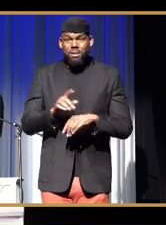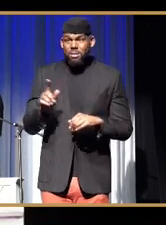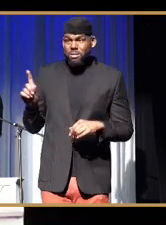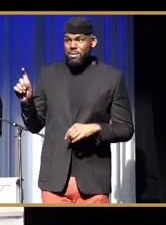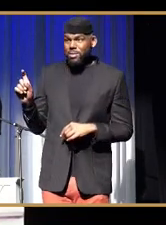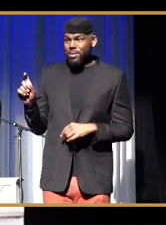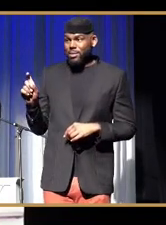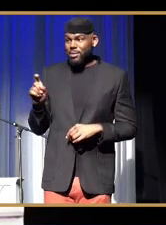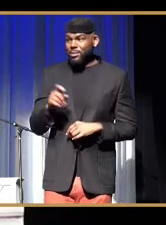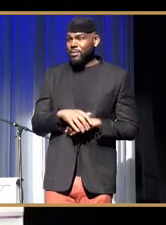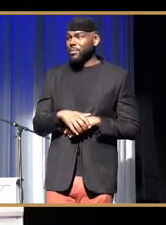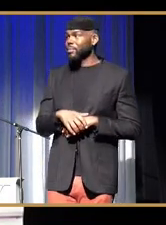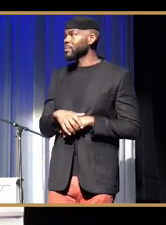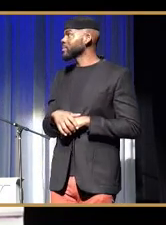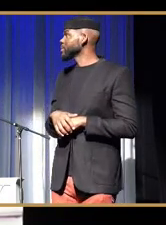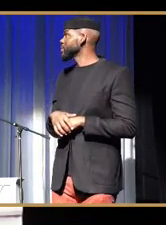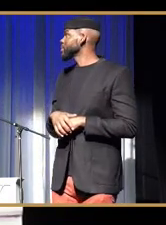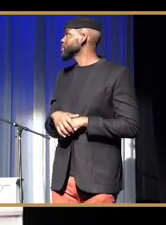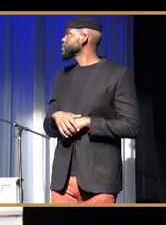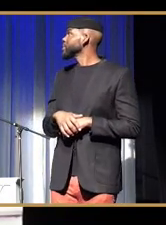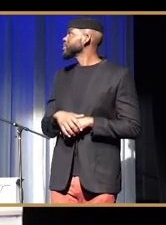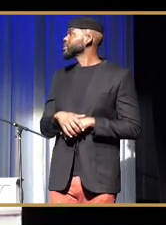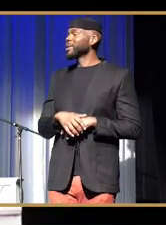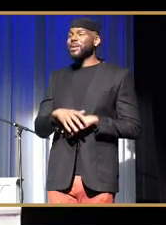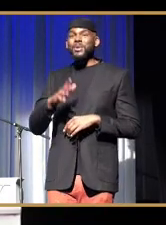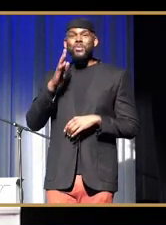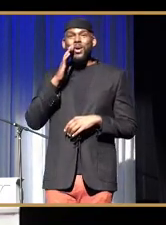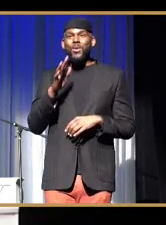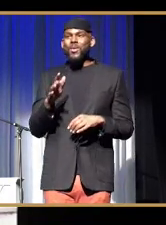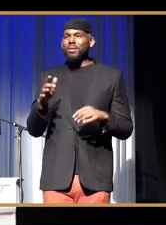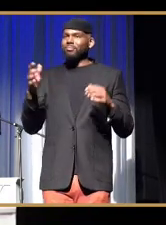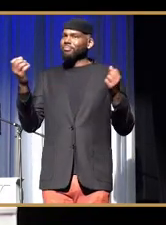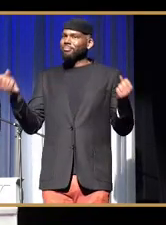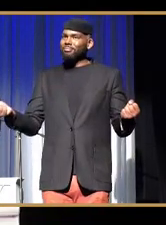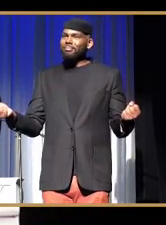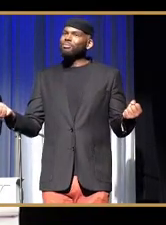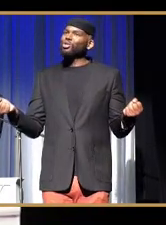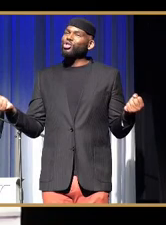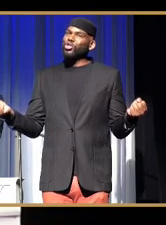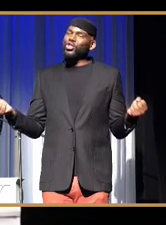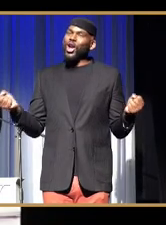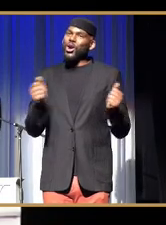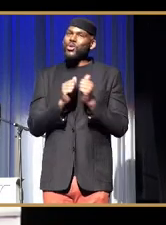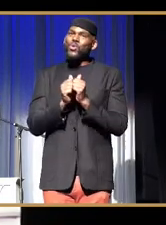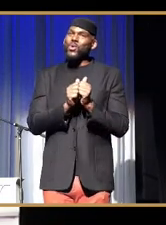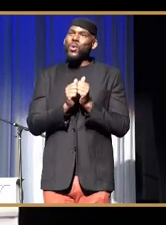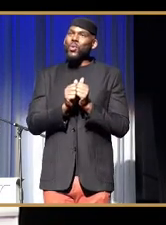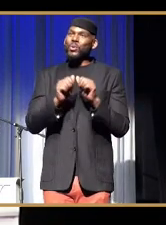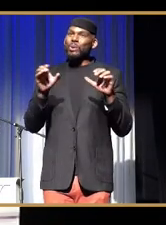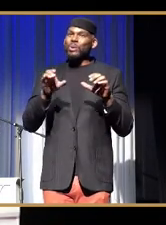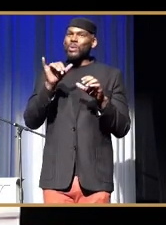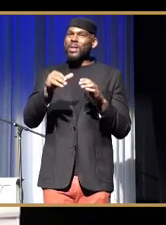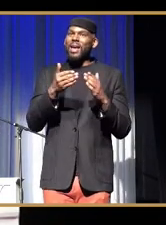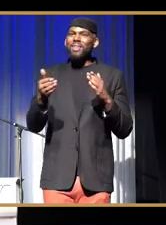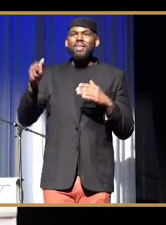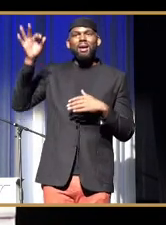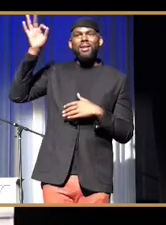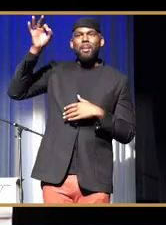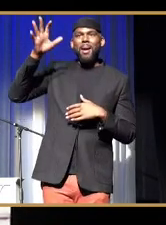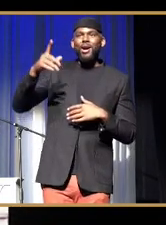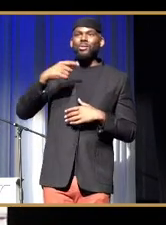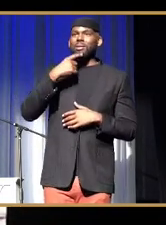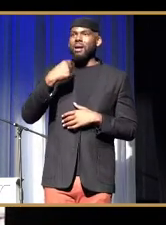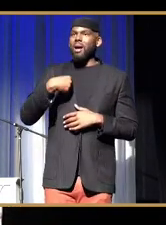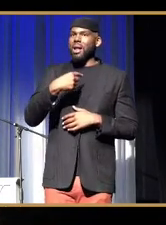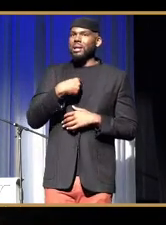Yes, well, we're gonna press down and shake together and do that thing that the pastor tells us to do, but just in a